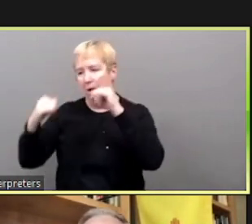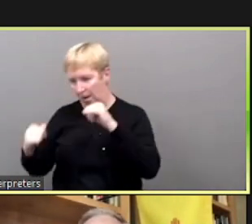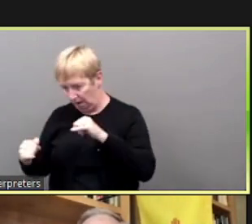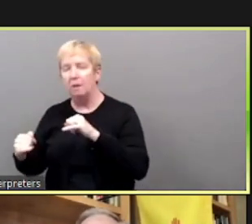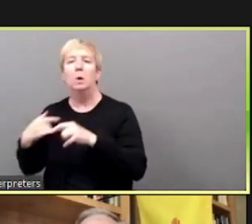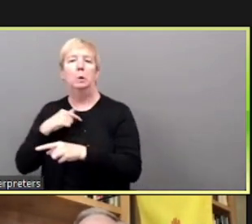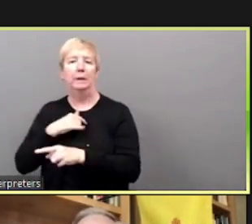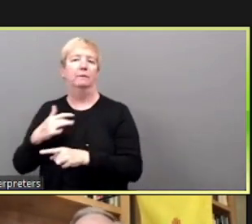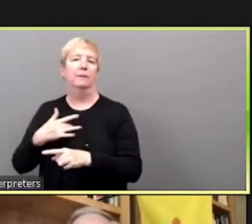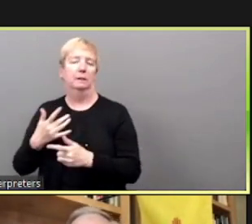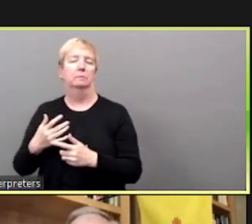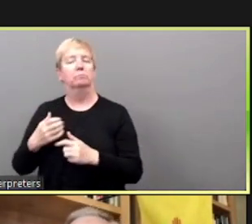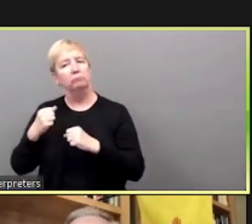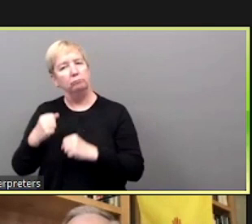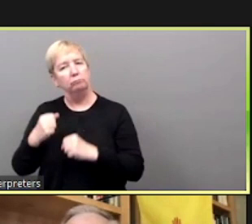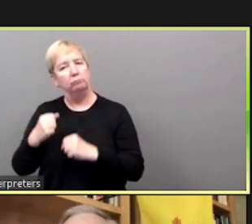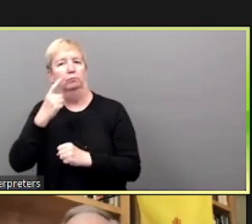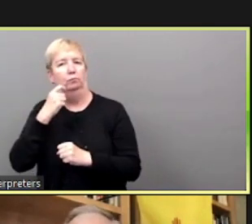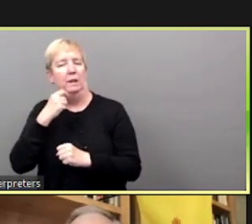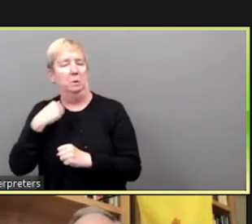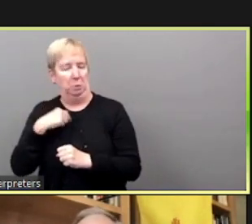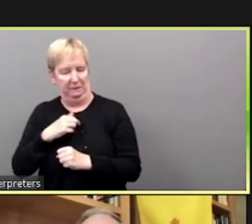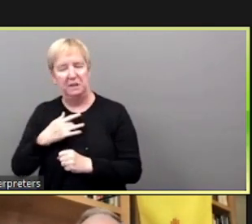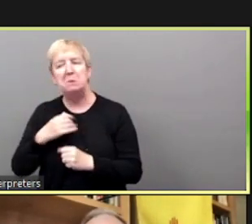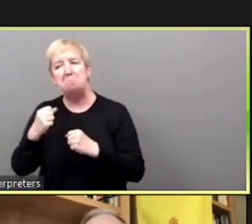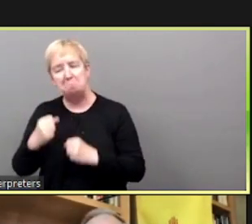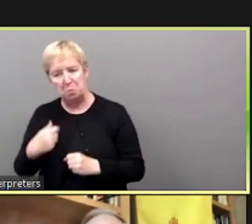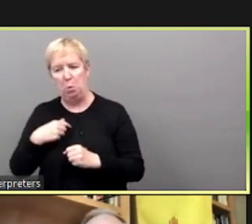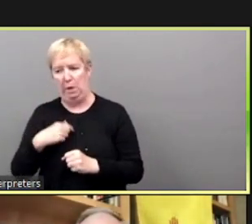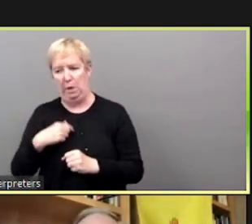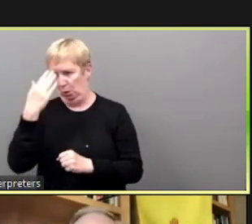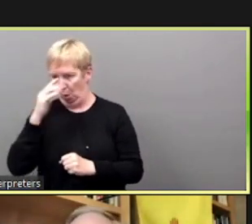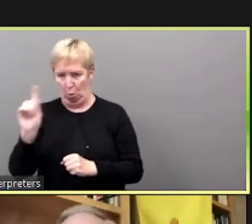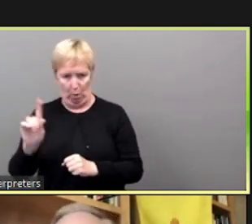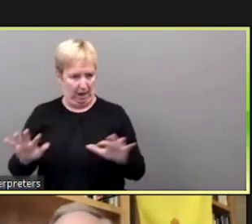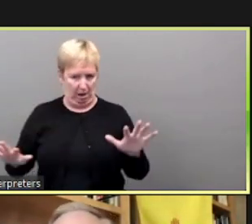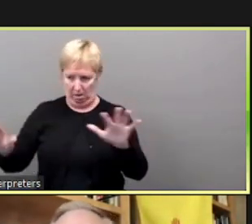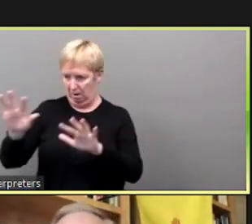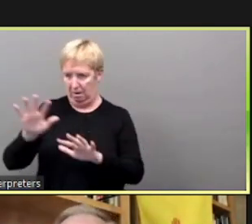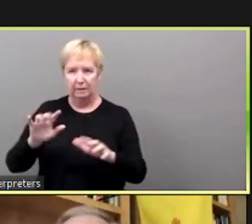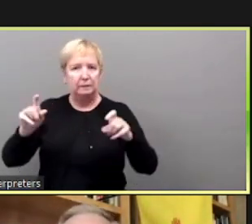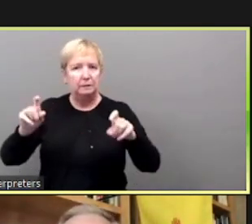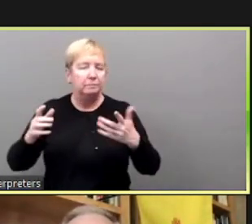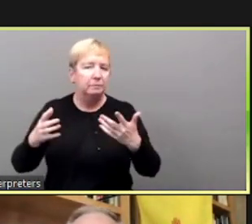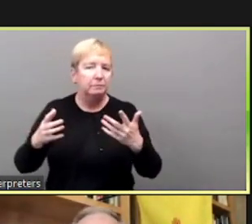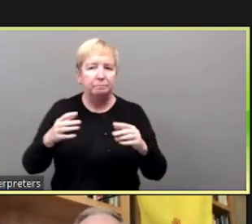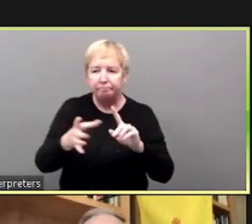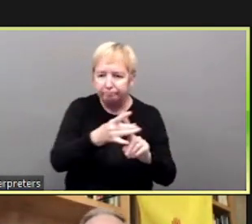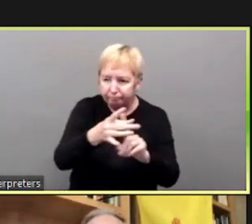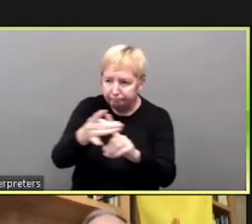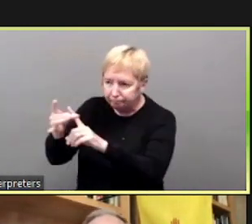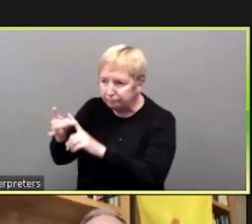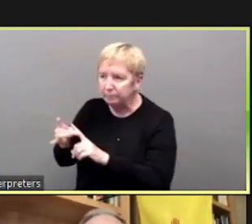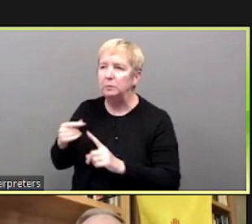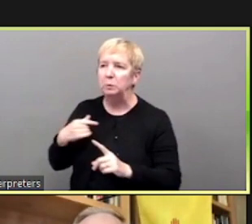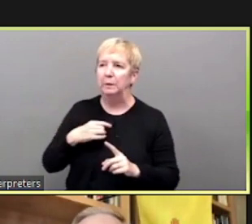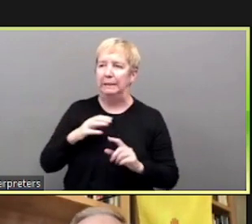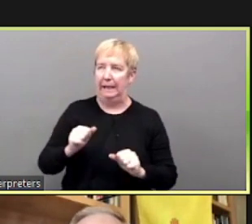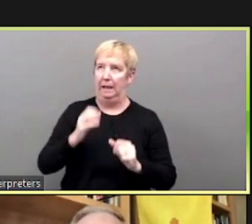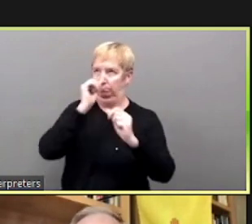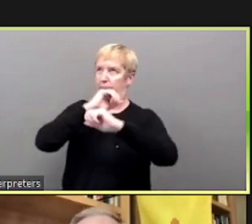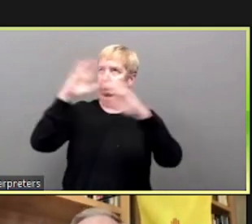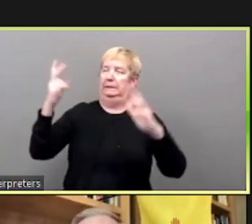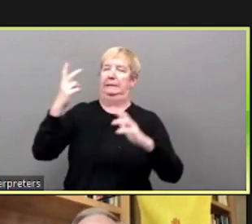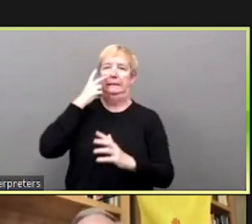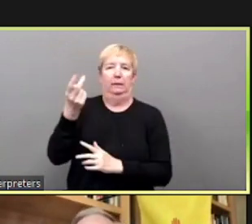greater level of confidence that we have the pandemic. We're able to wrap our arms around it and really know what's going on in New Mexico. So we're